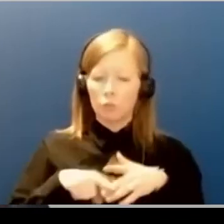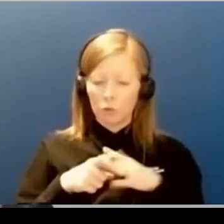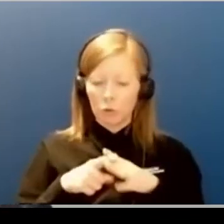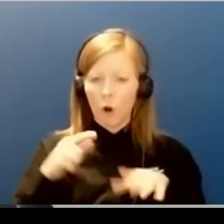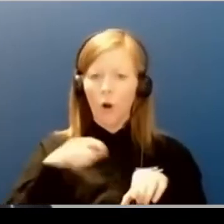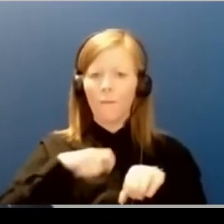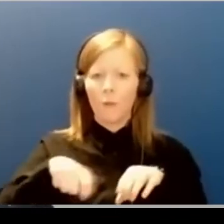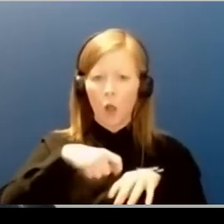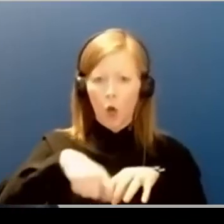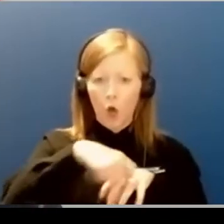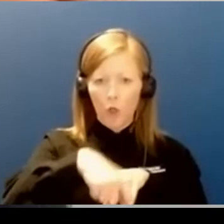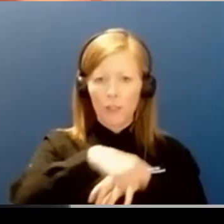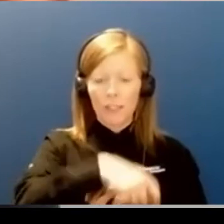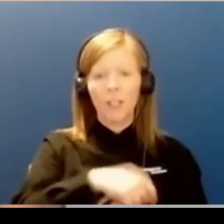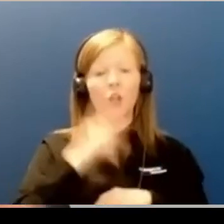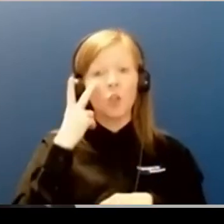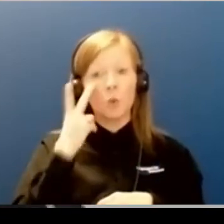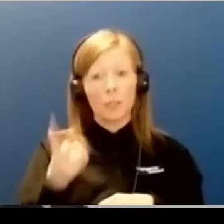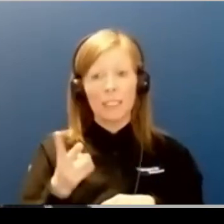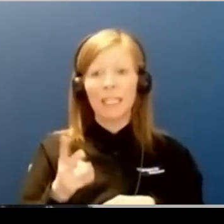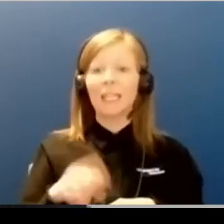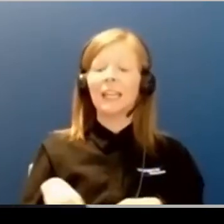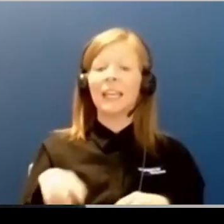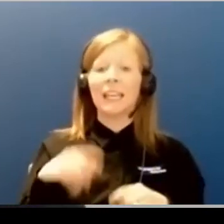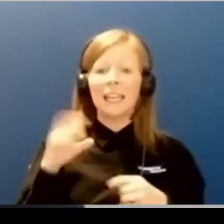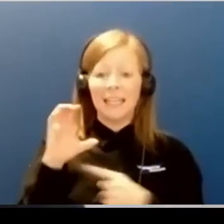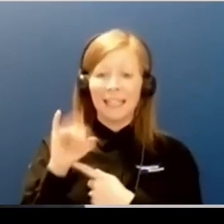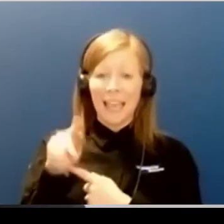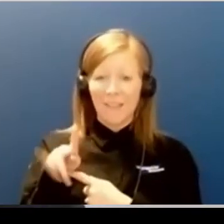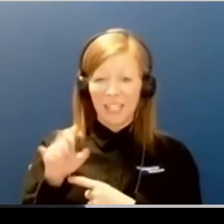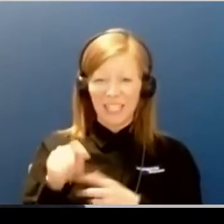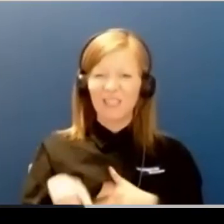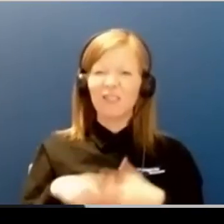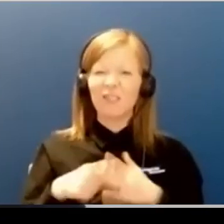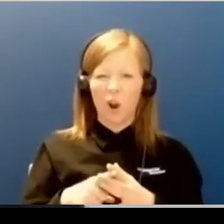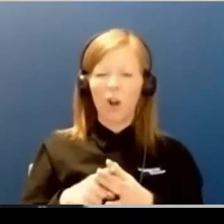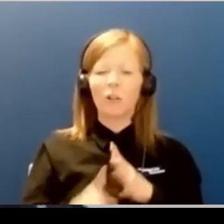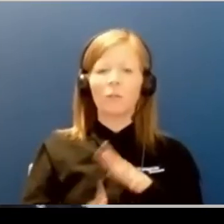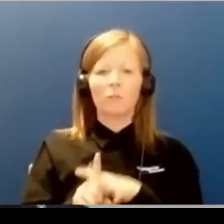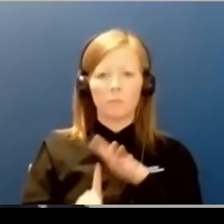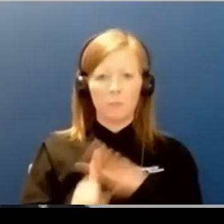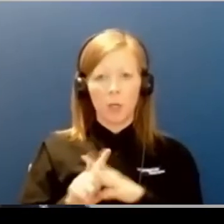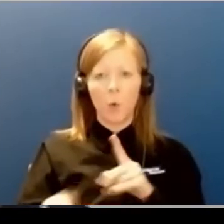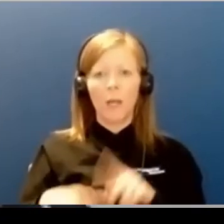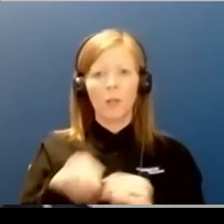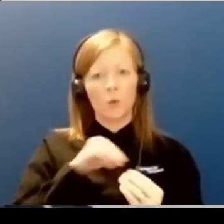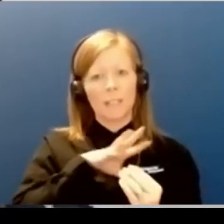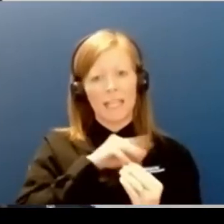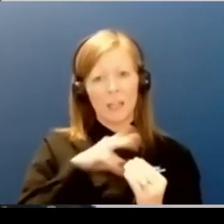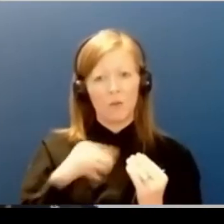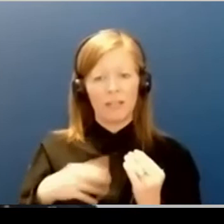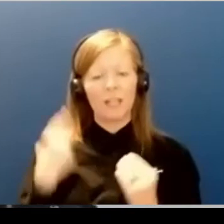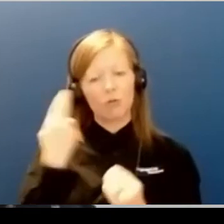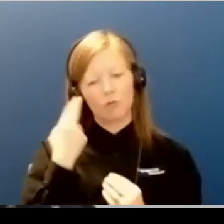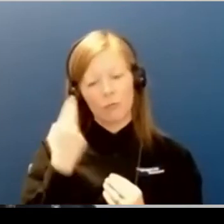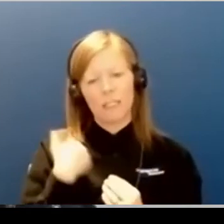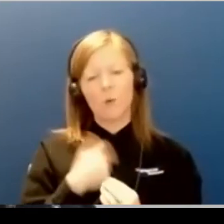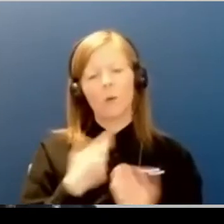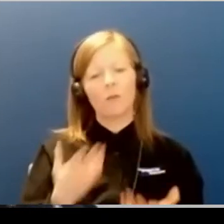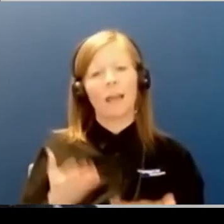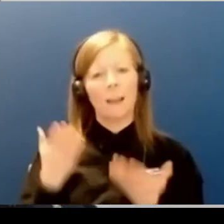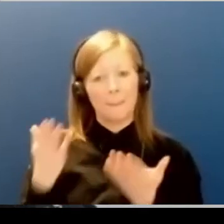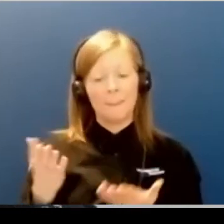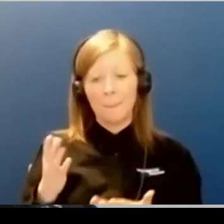seeing otherwise is cavities starting to form when you take x-rays, and this is actually one of the reasons why we typically recommend doing them. And we don't